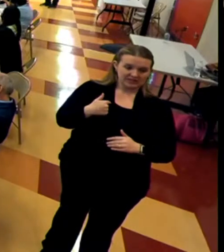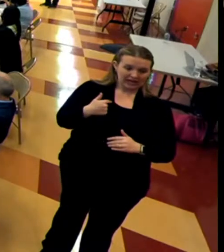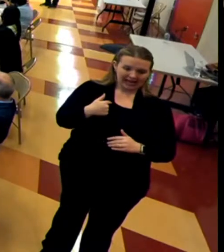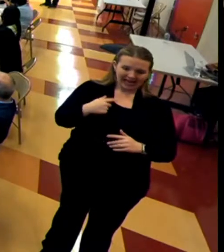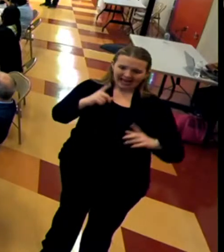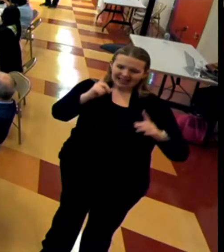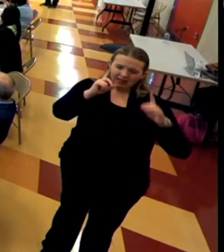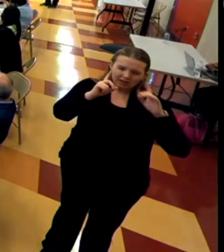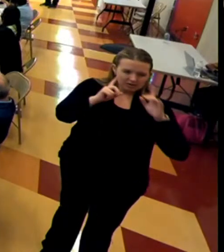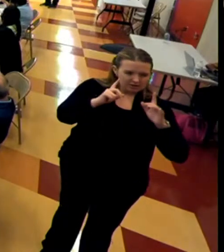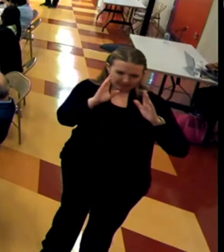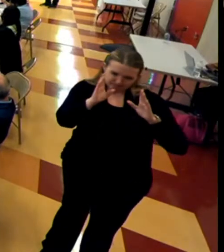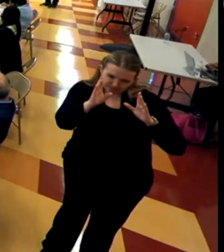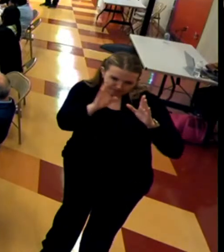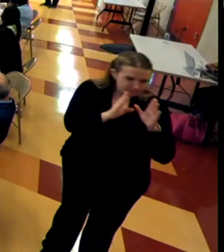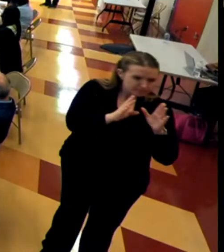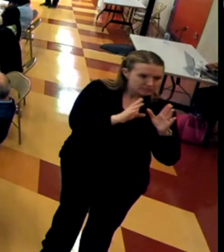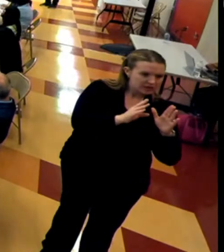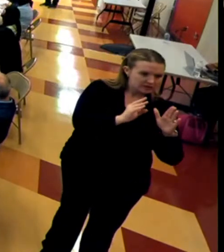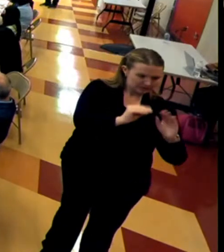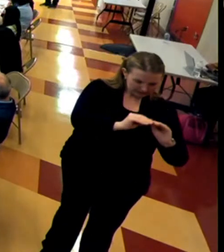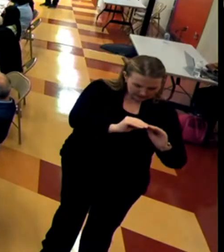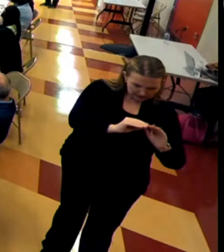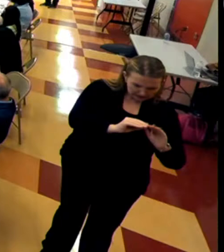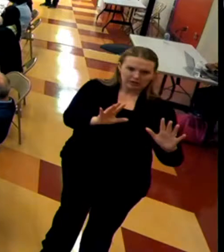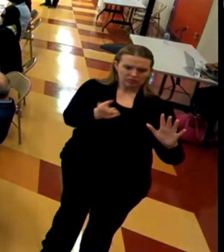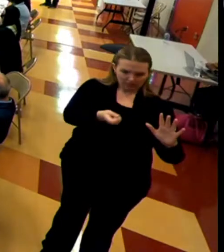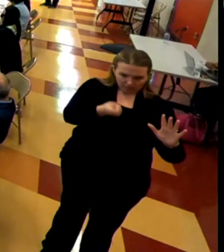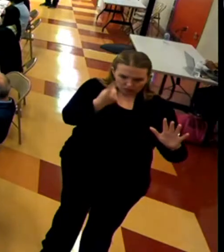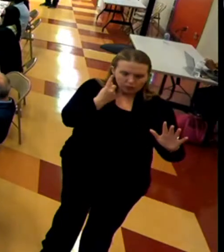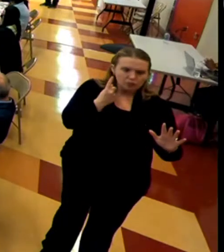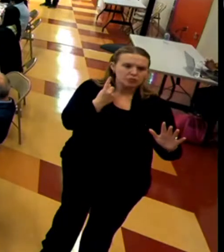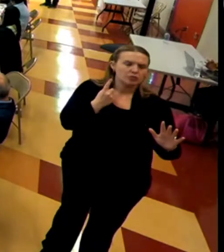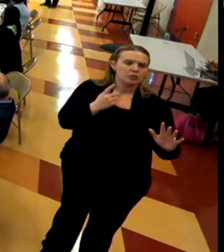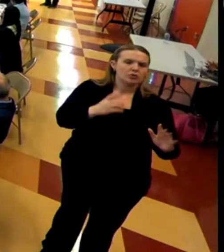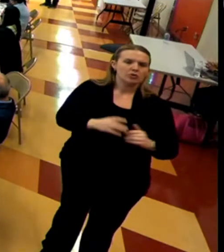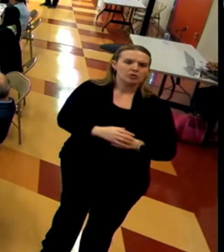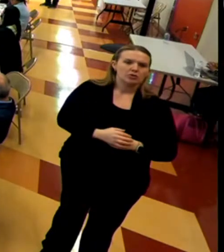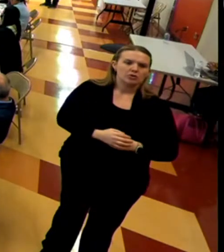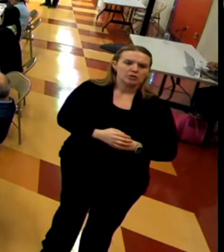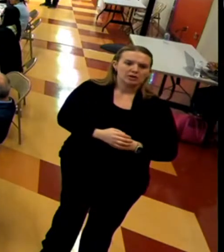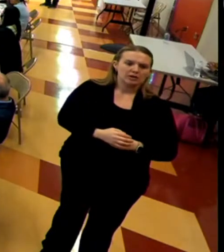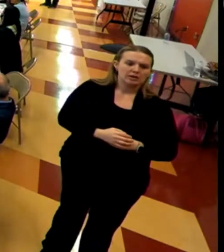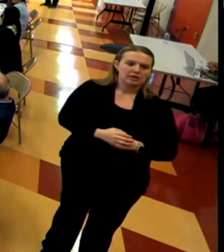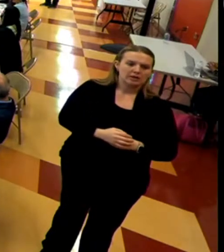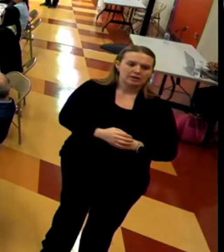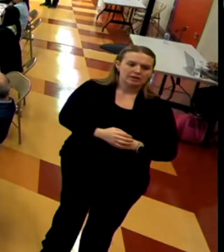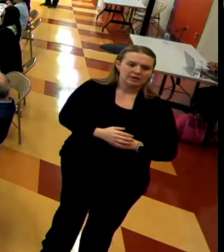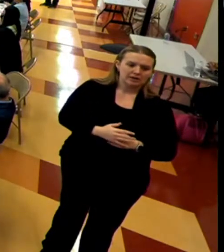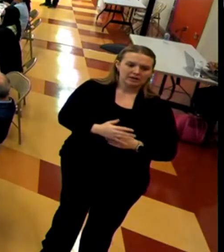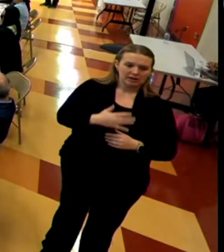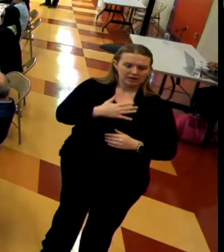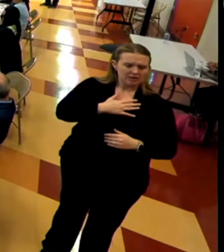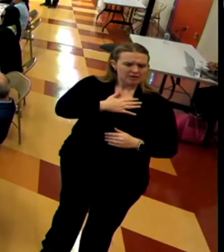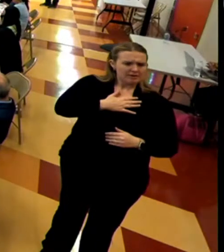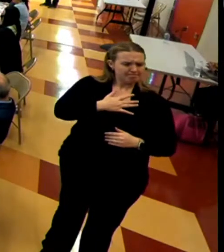listened hard and clear, and I had a change of heart from that vote that